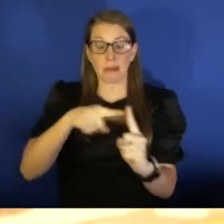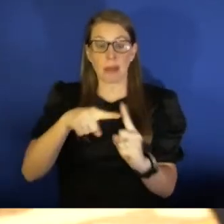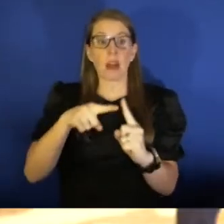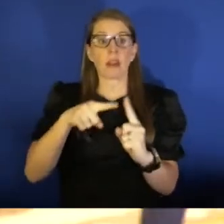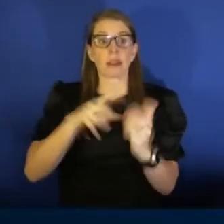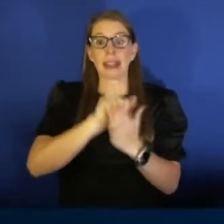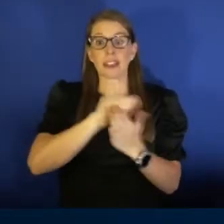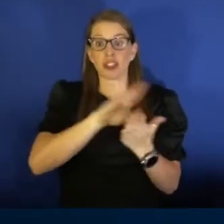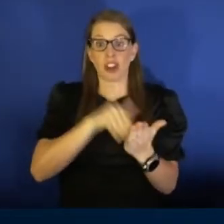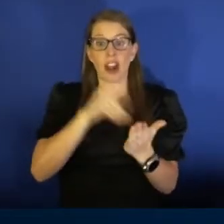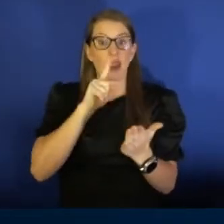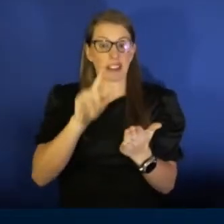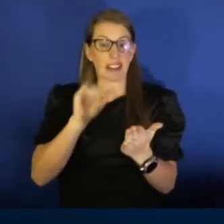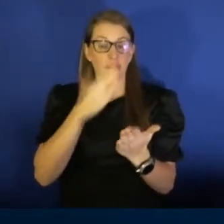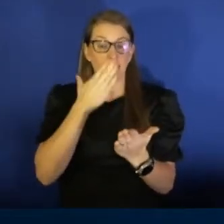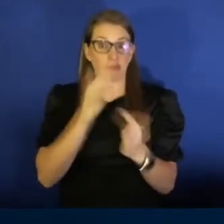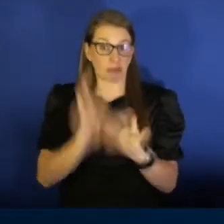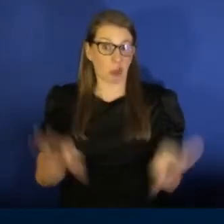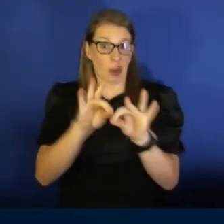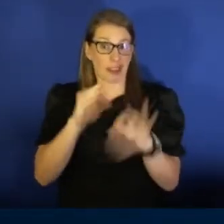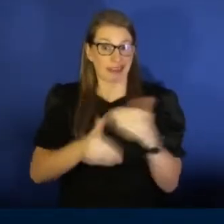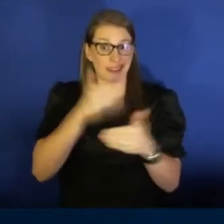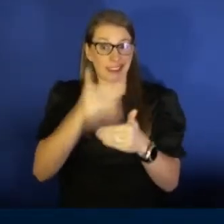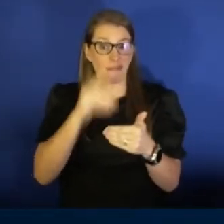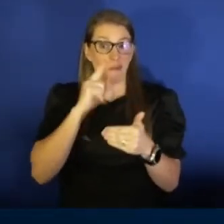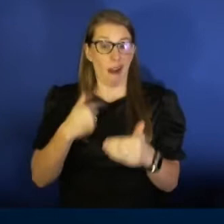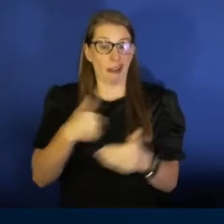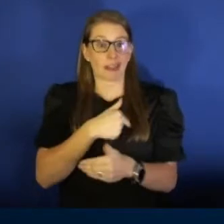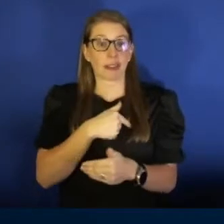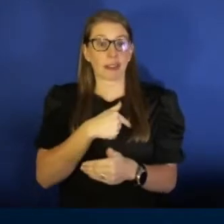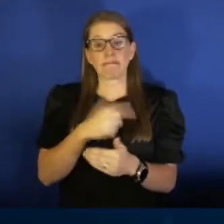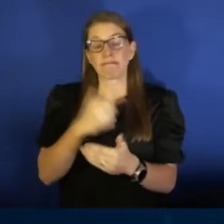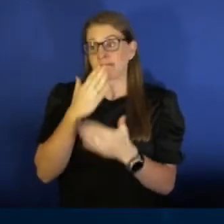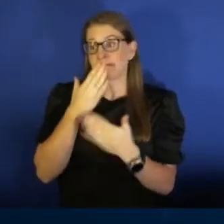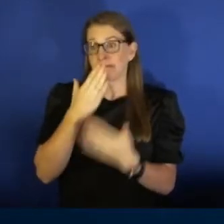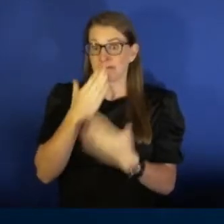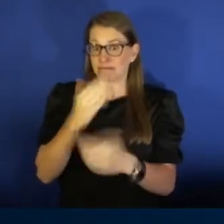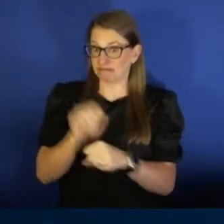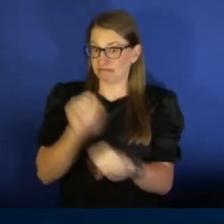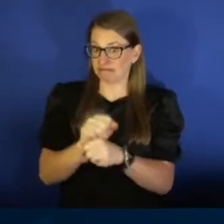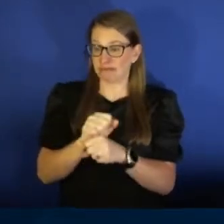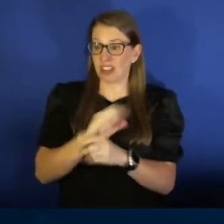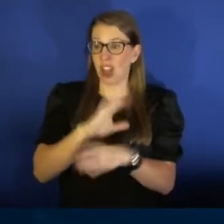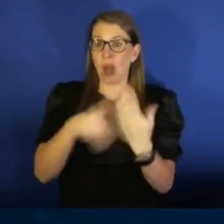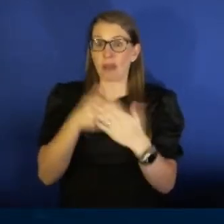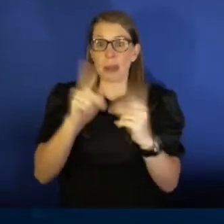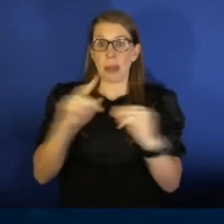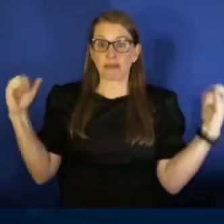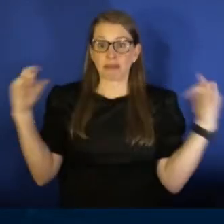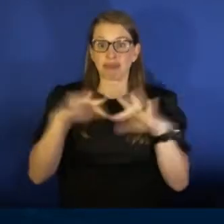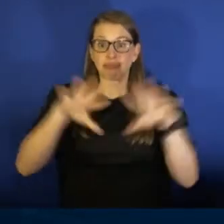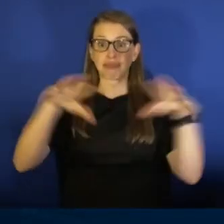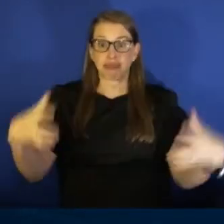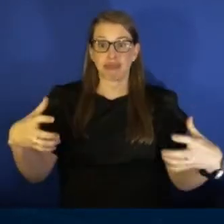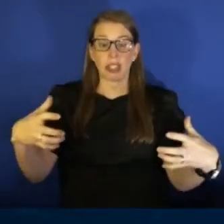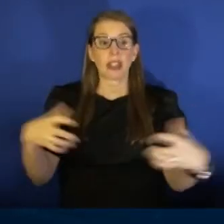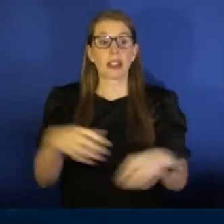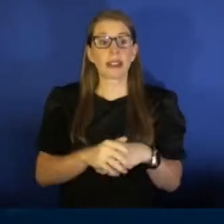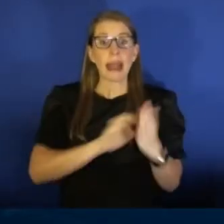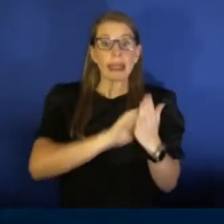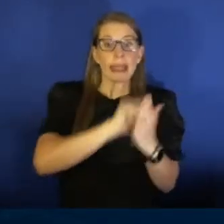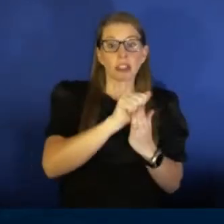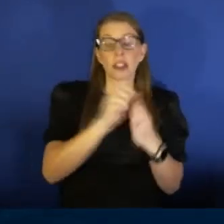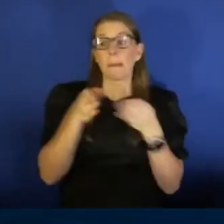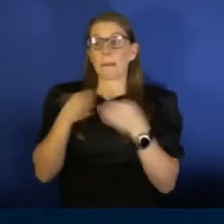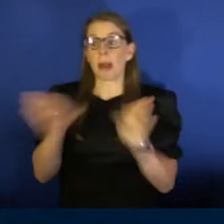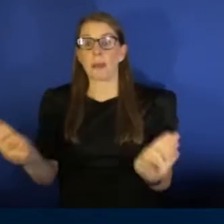us. Well, nice work bringing all those folks together here in our great city. So cancer and public affairs communicators and marketers have come